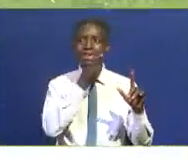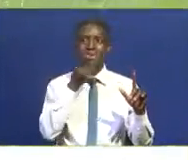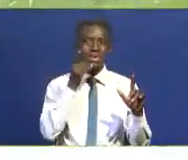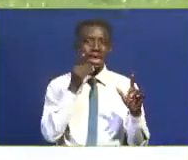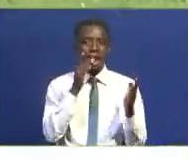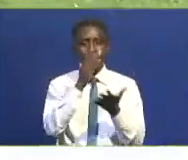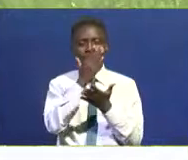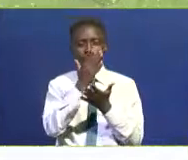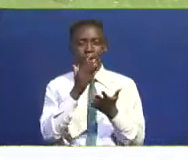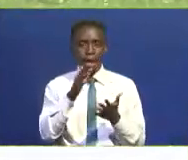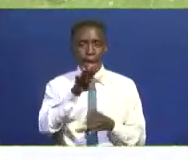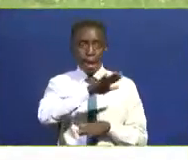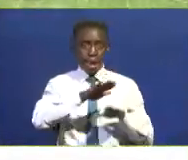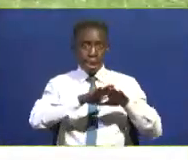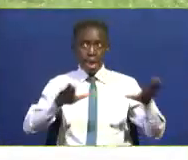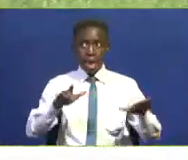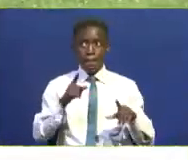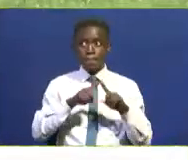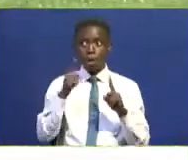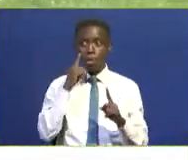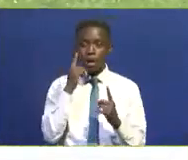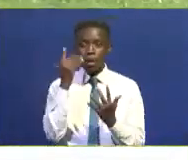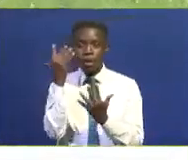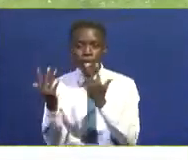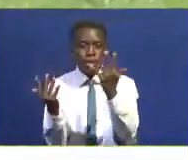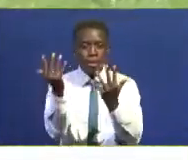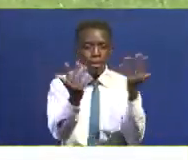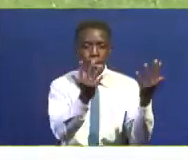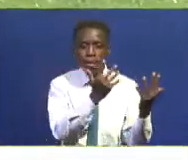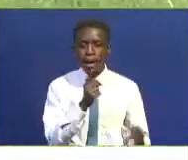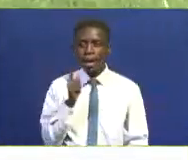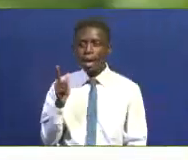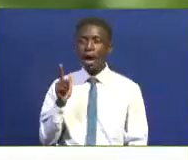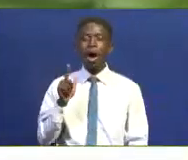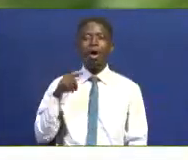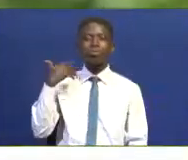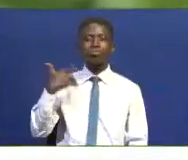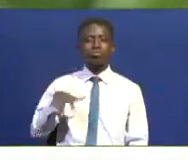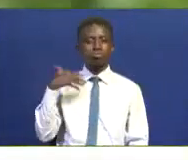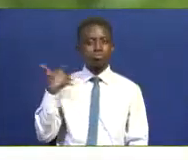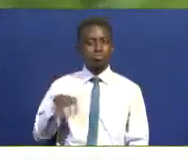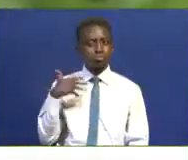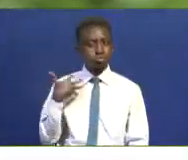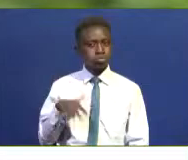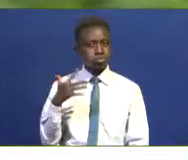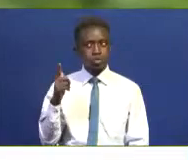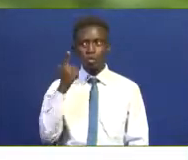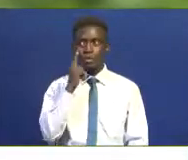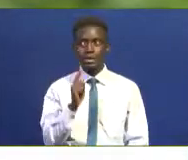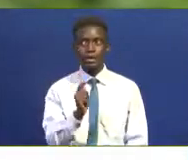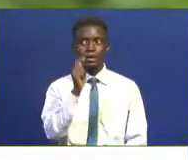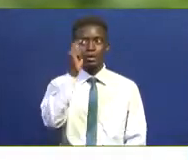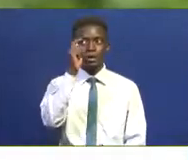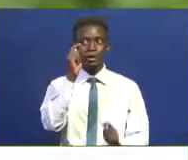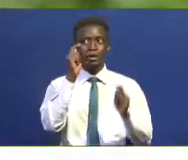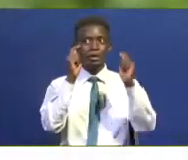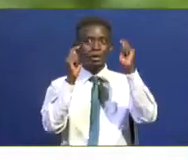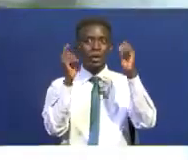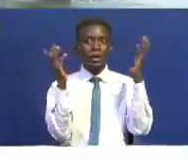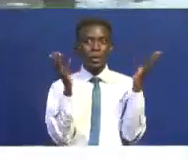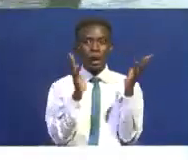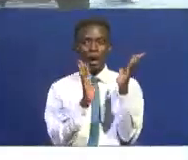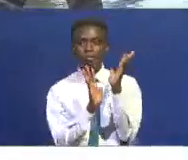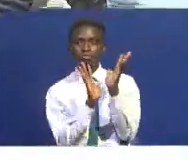lush vegetation surrounding the swamps is another marvel to behold. Tall papyrus reeds,